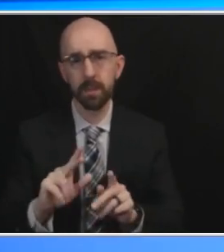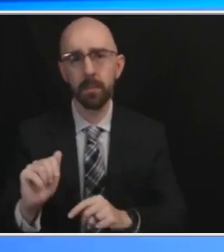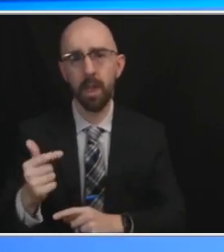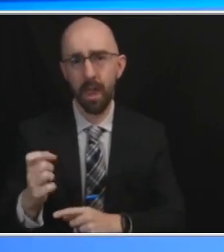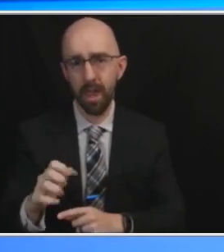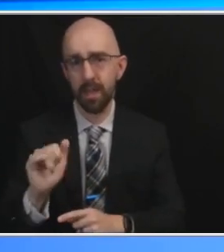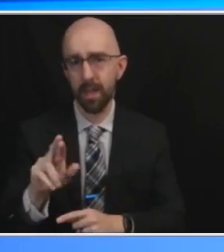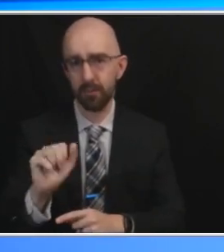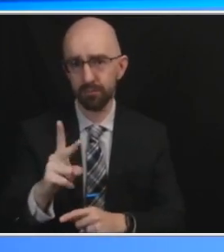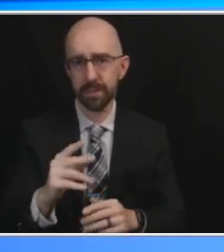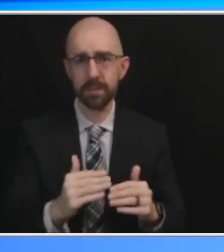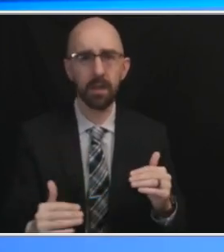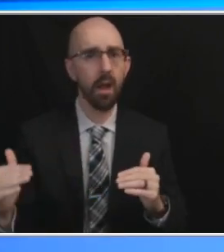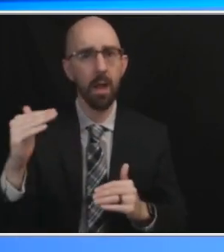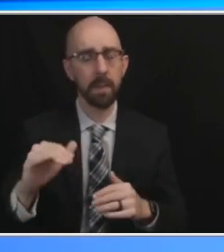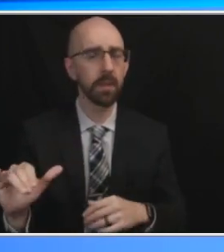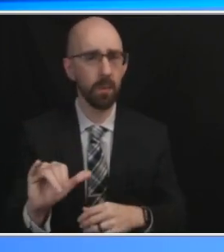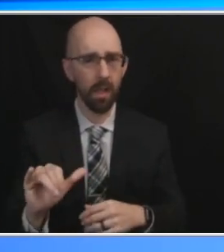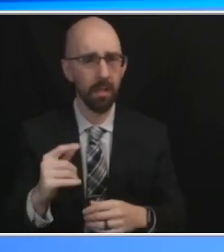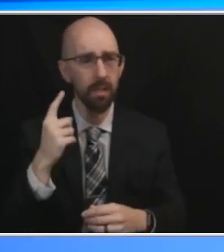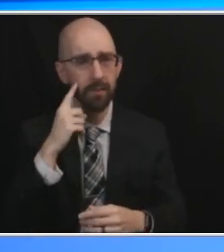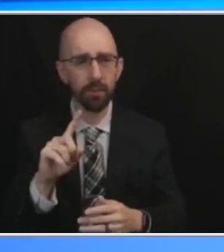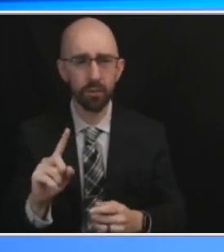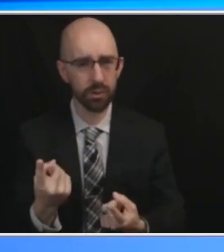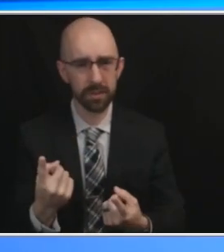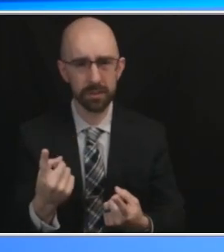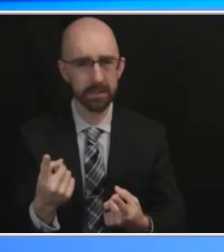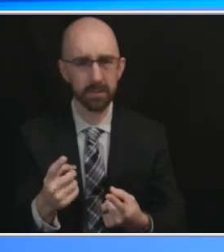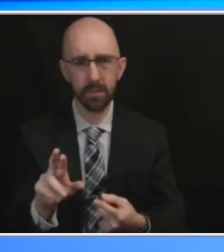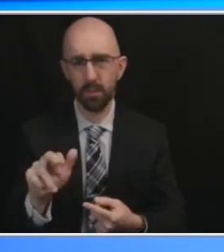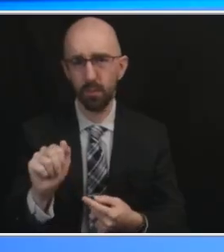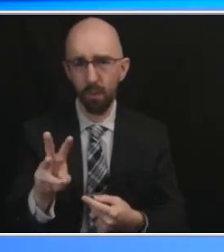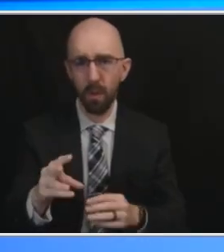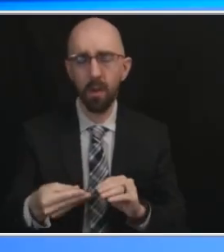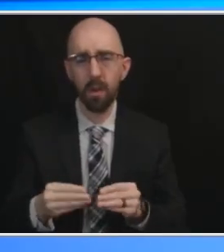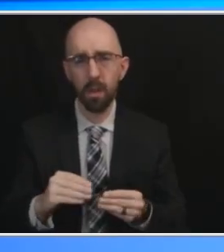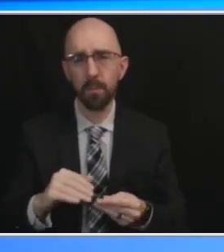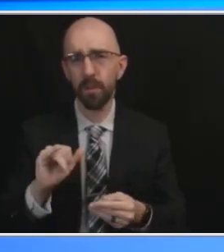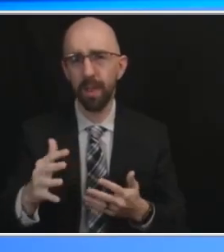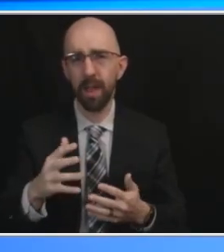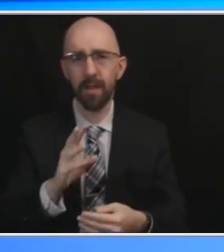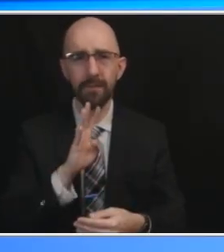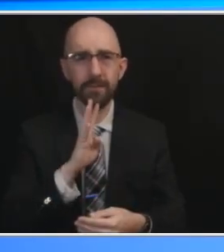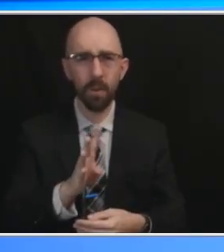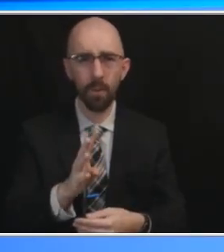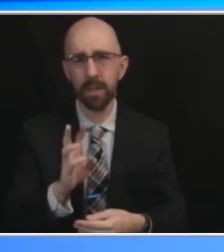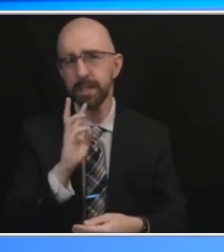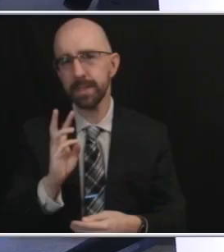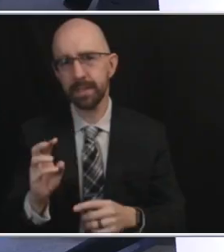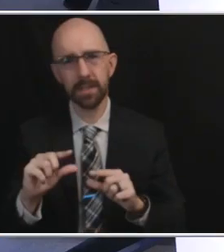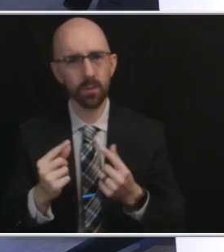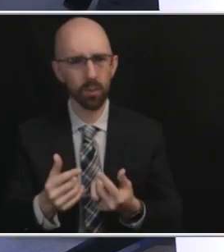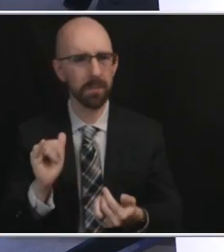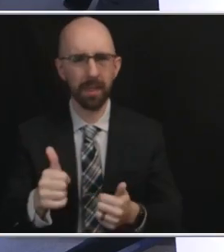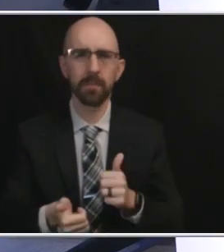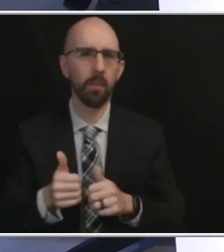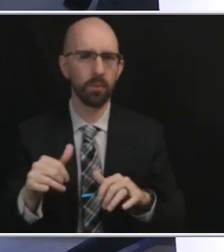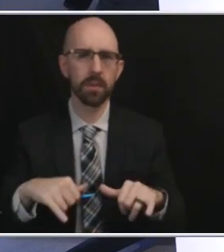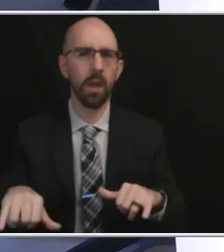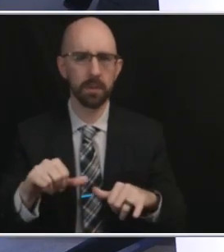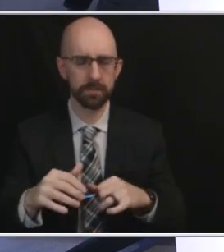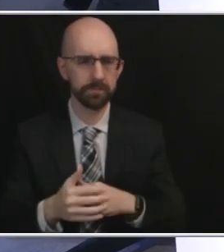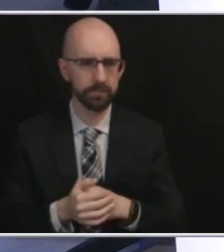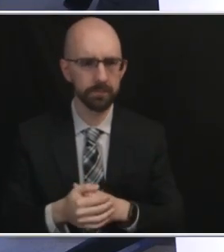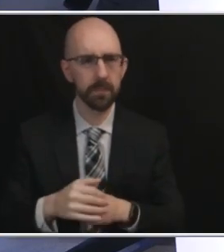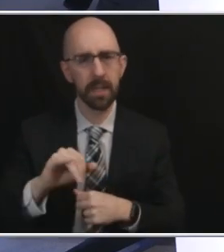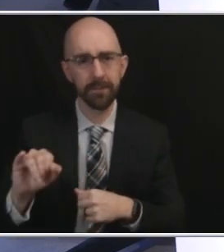as well. But in terms of just raw numbers, that kind of 40 to 60 group is our most common. So infection is one part,